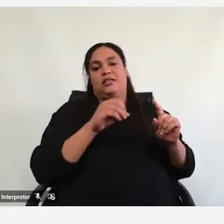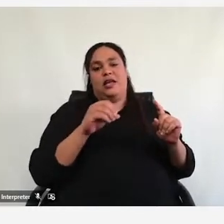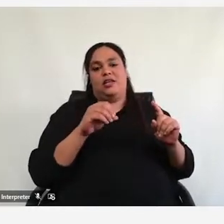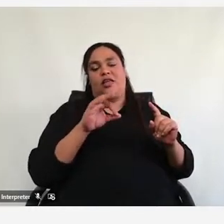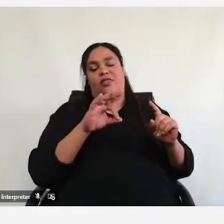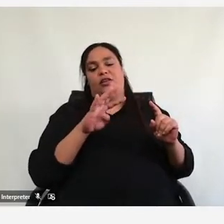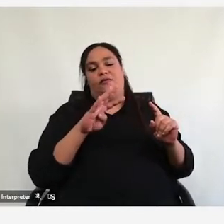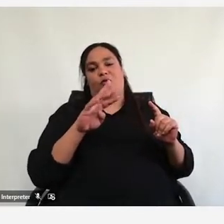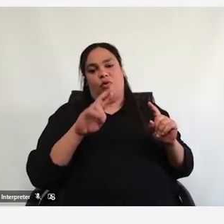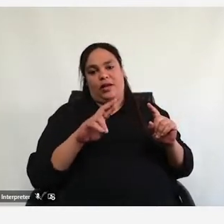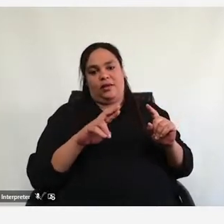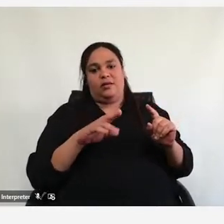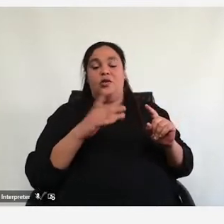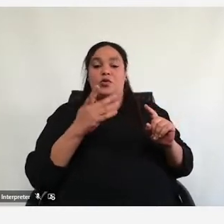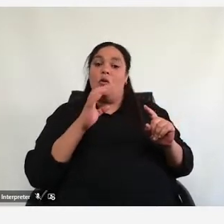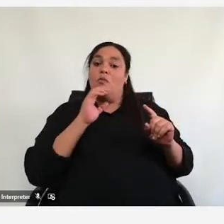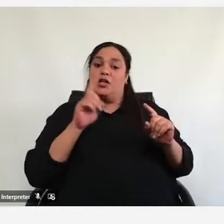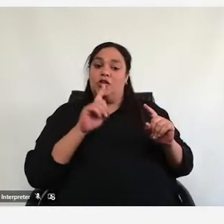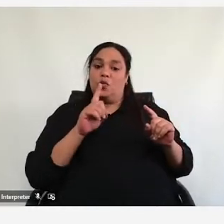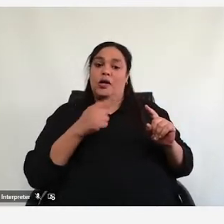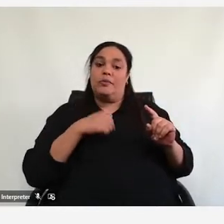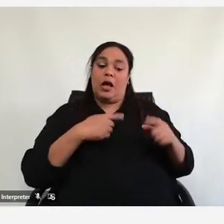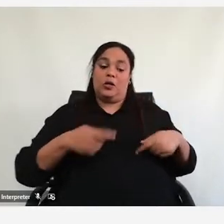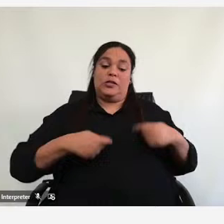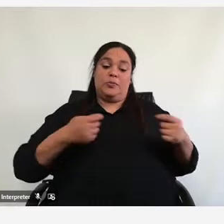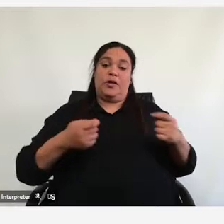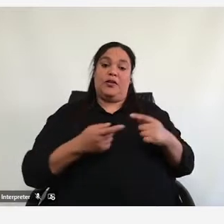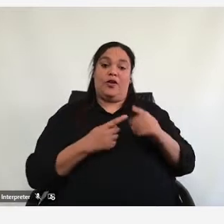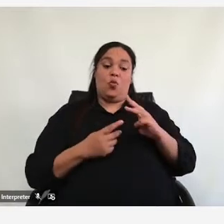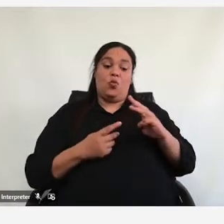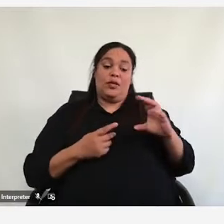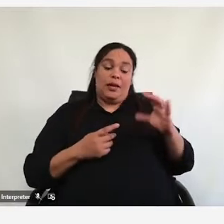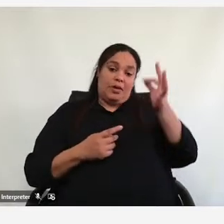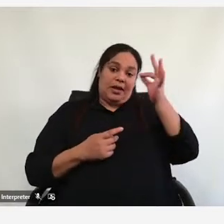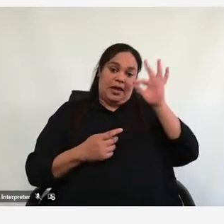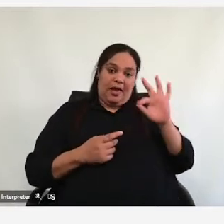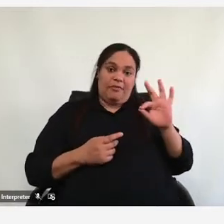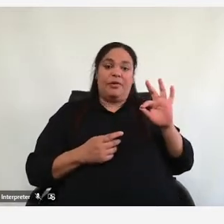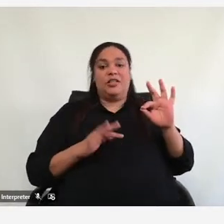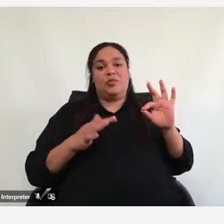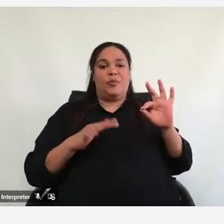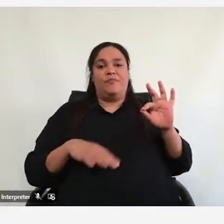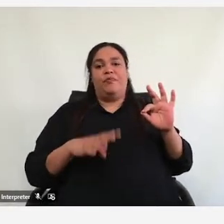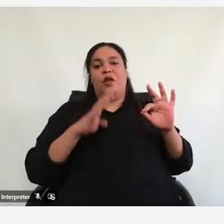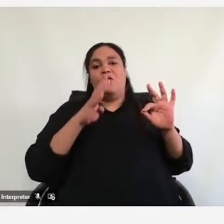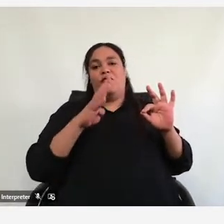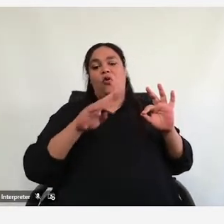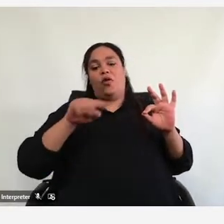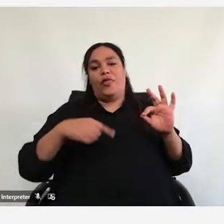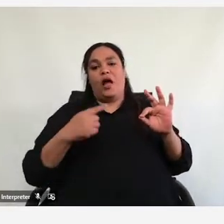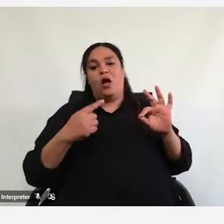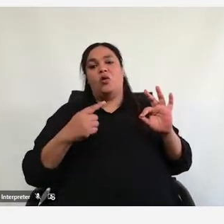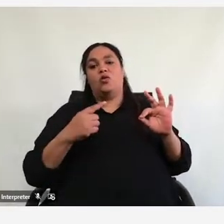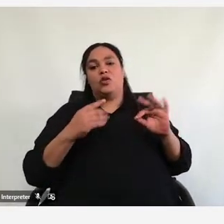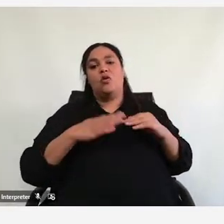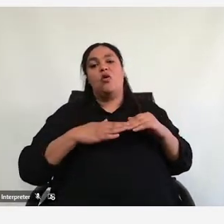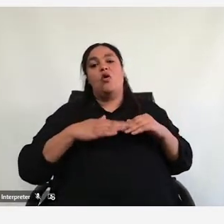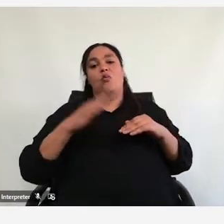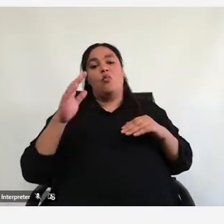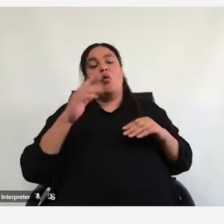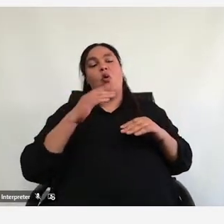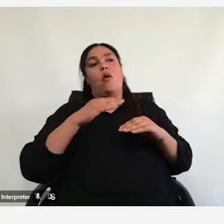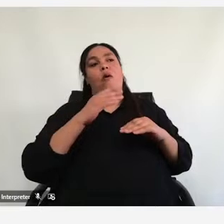11,634 Rand, which means that our spending from the Western Cape government is approximately 4,000 Rand more per